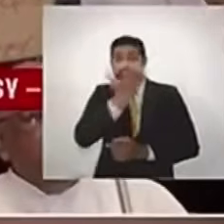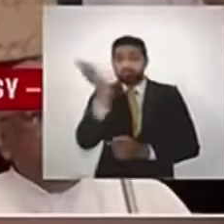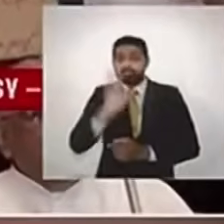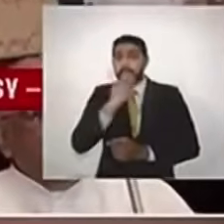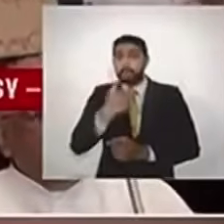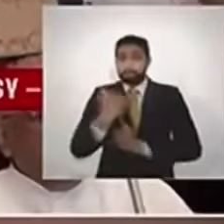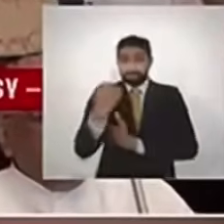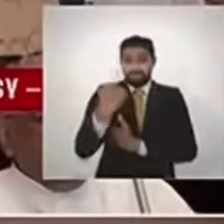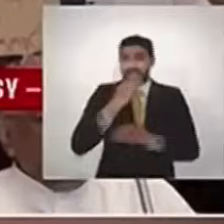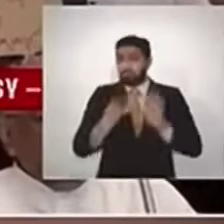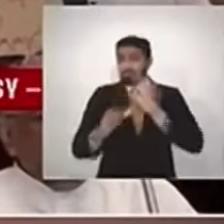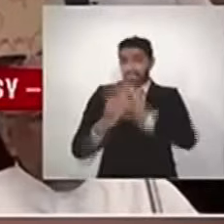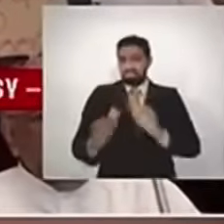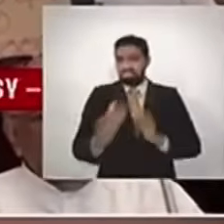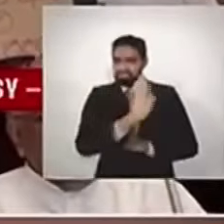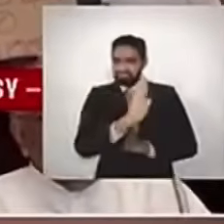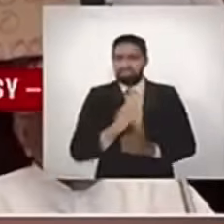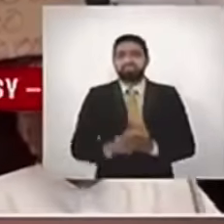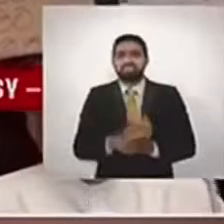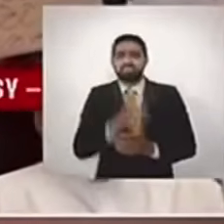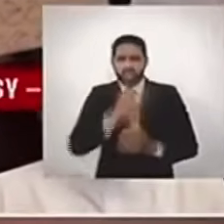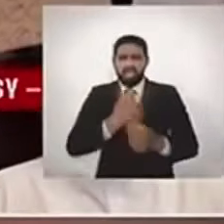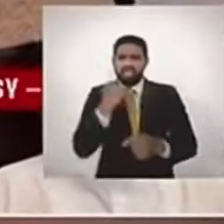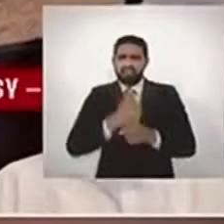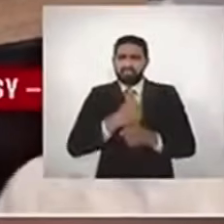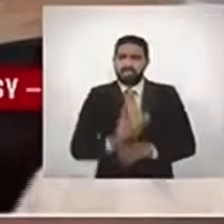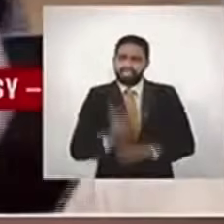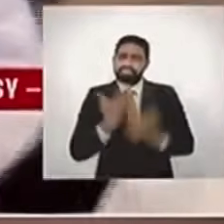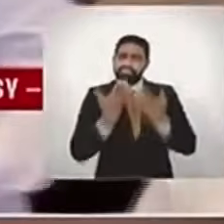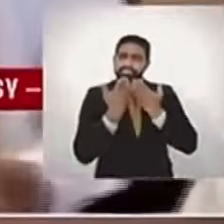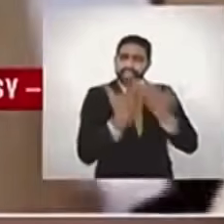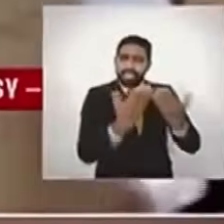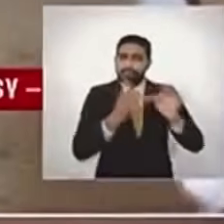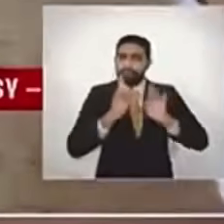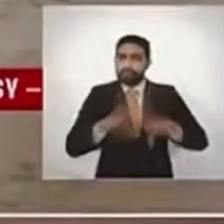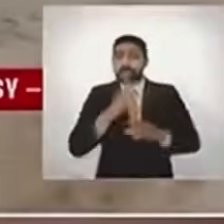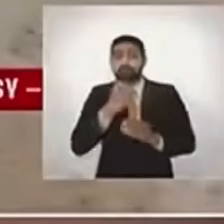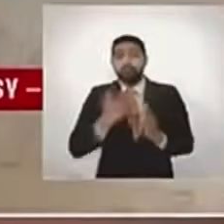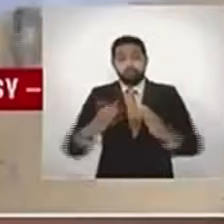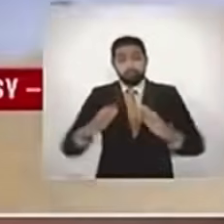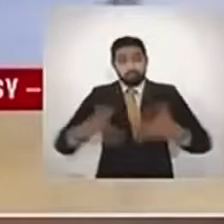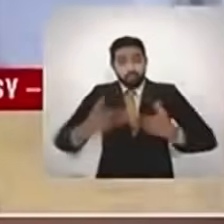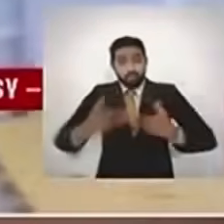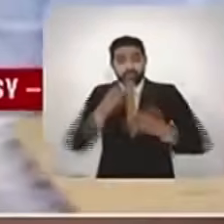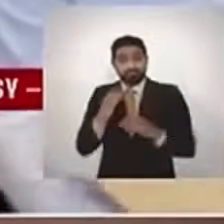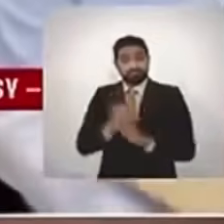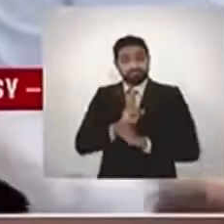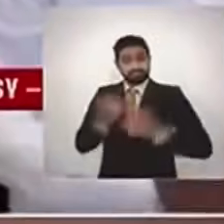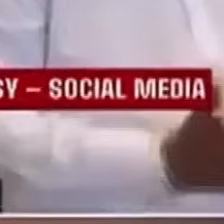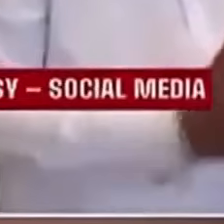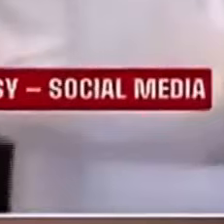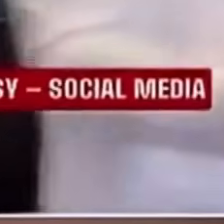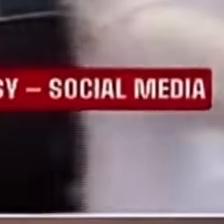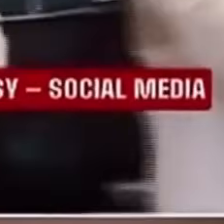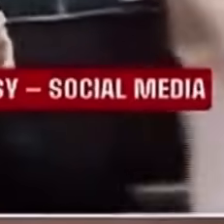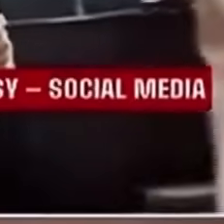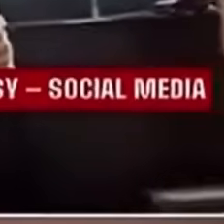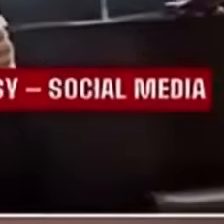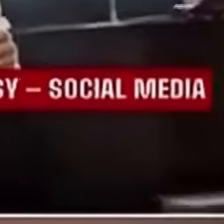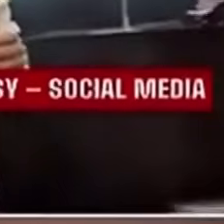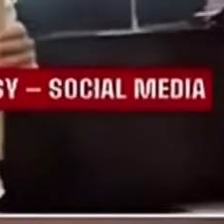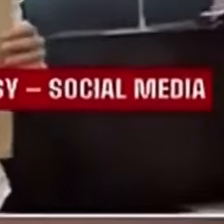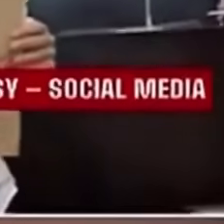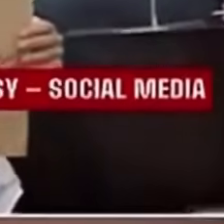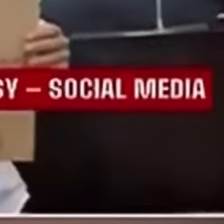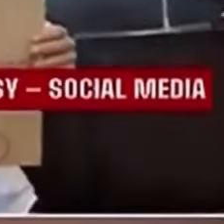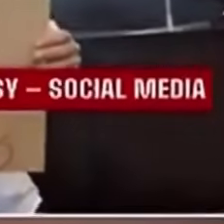We would like to thank the government for paving the way for us to organize more protests island-wide. Our initial plan was to organize one large protest, but